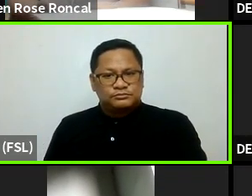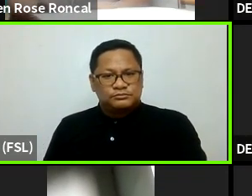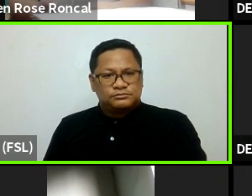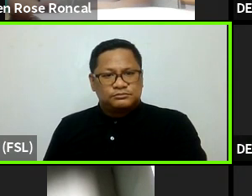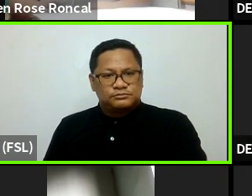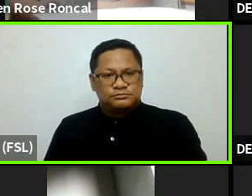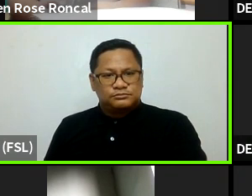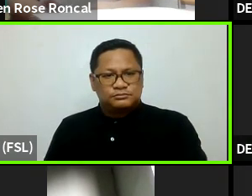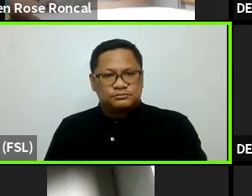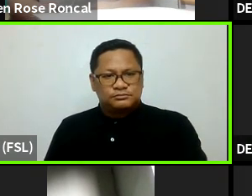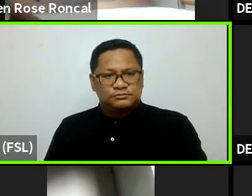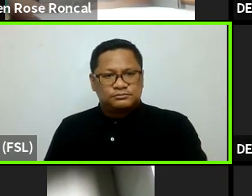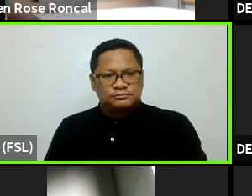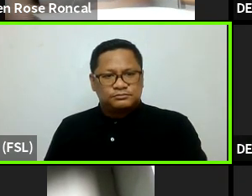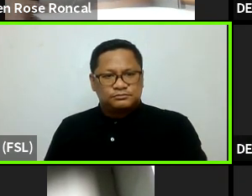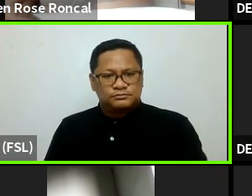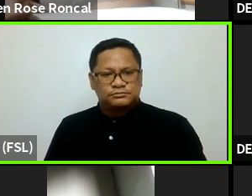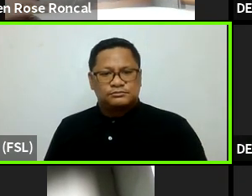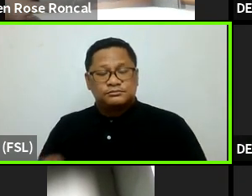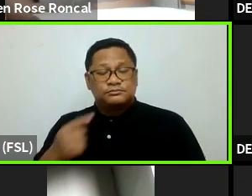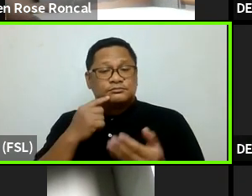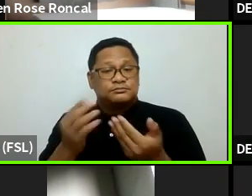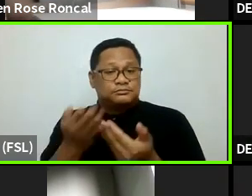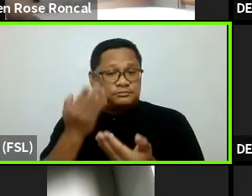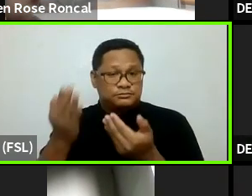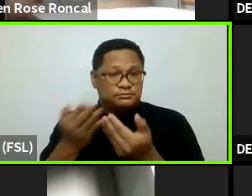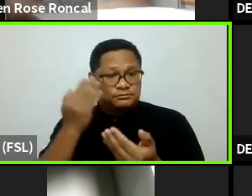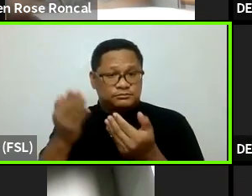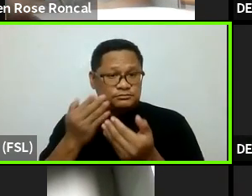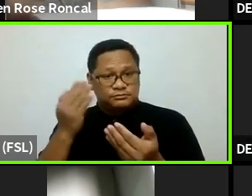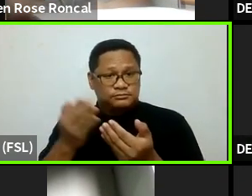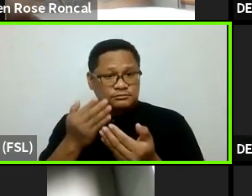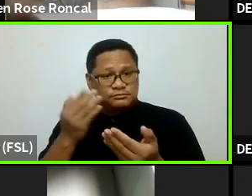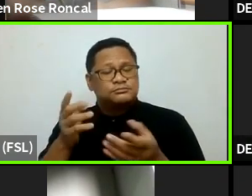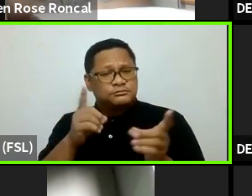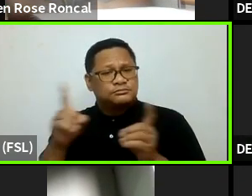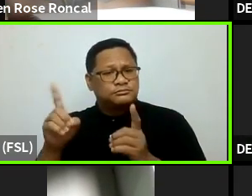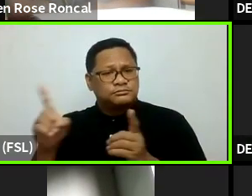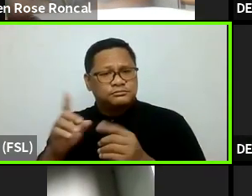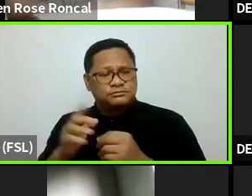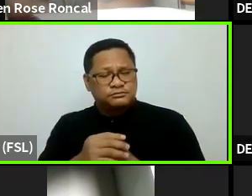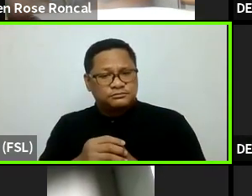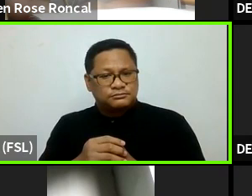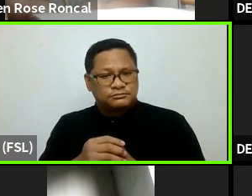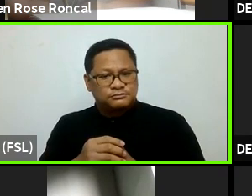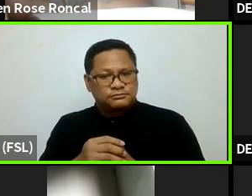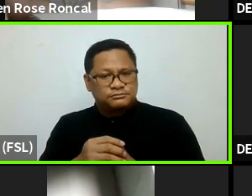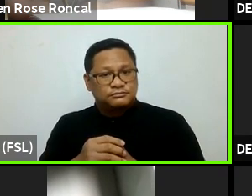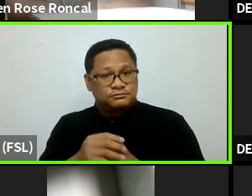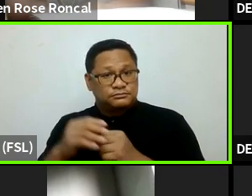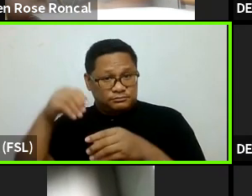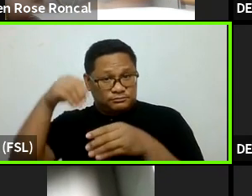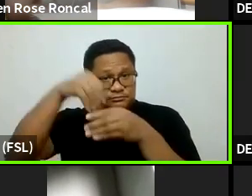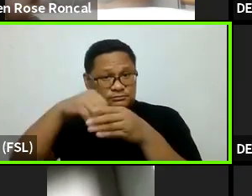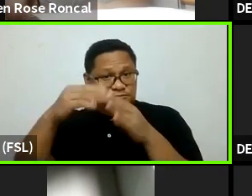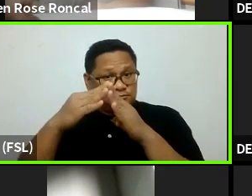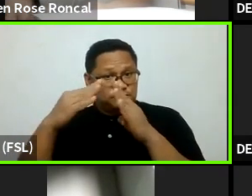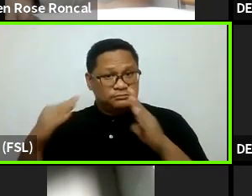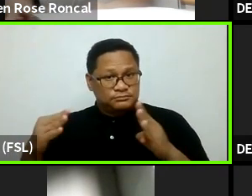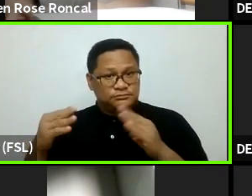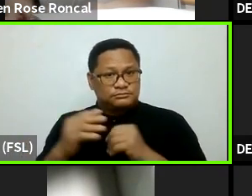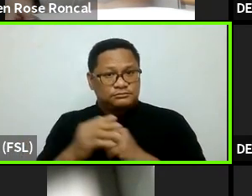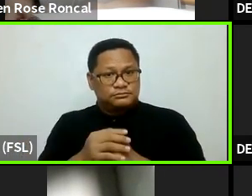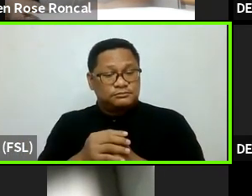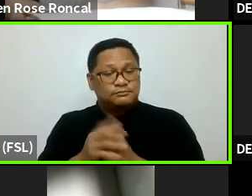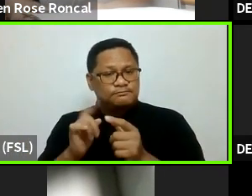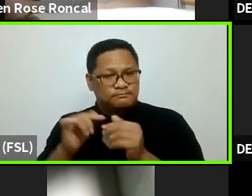Yes, because it's the easiest thing to do. It's the most normal thing to do. Okay? You're at home. You put